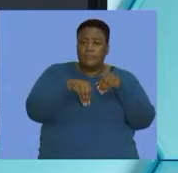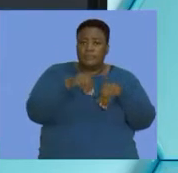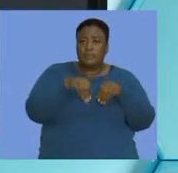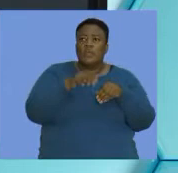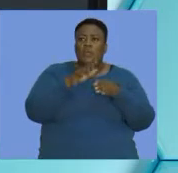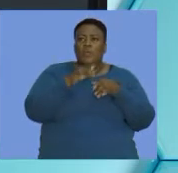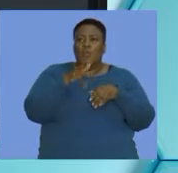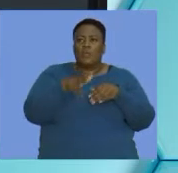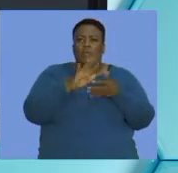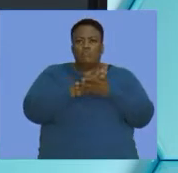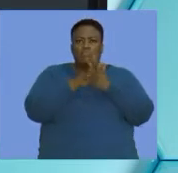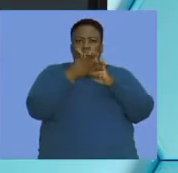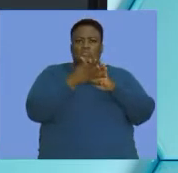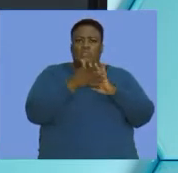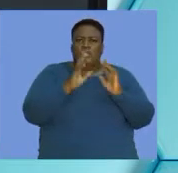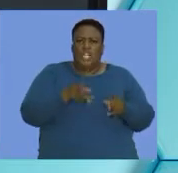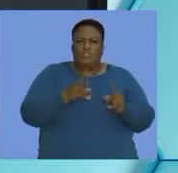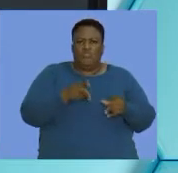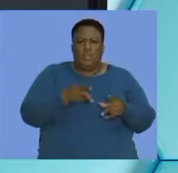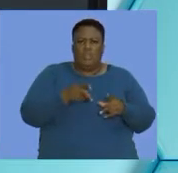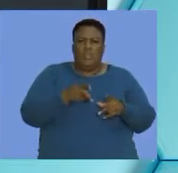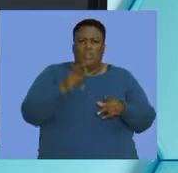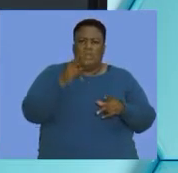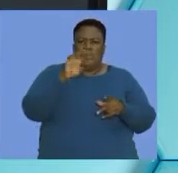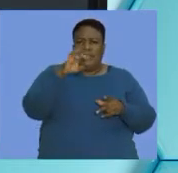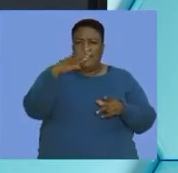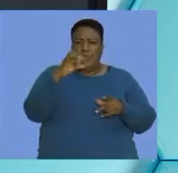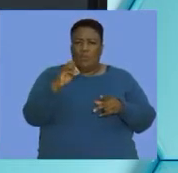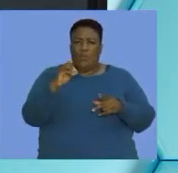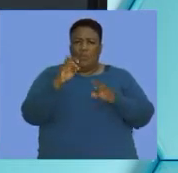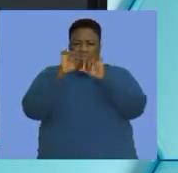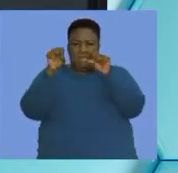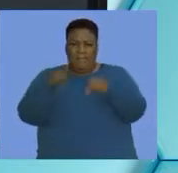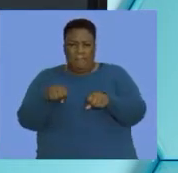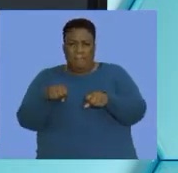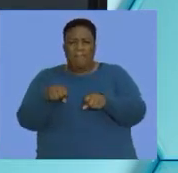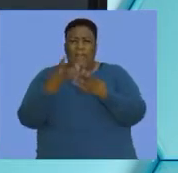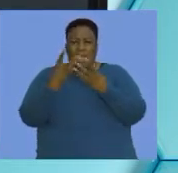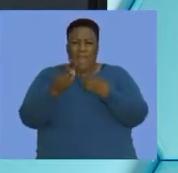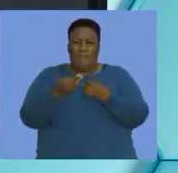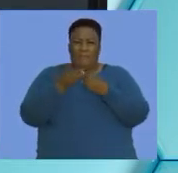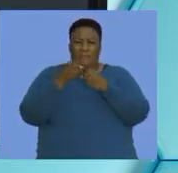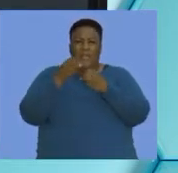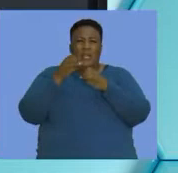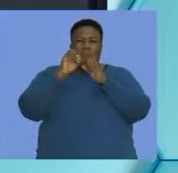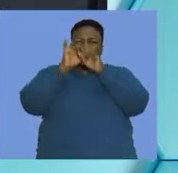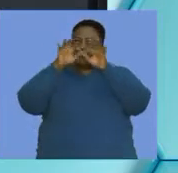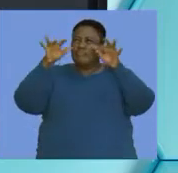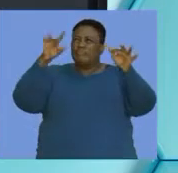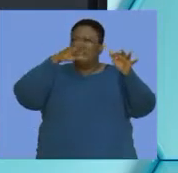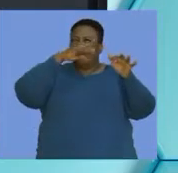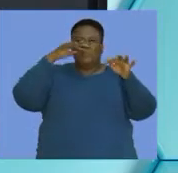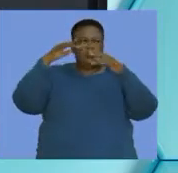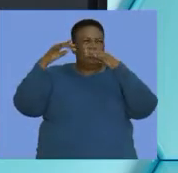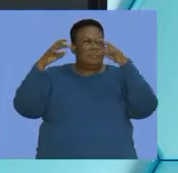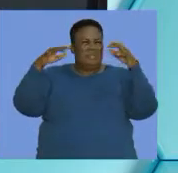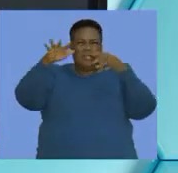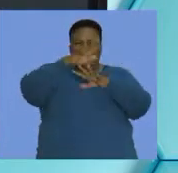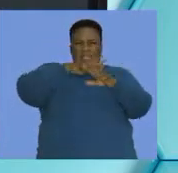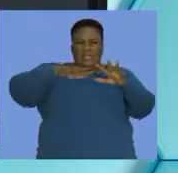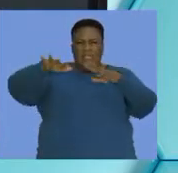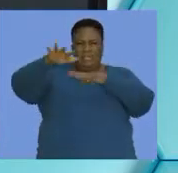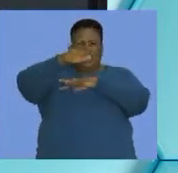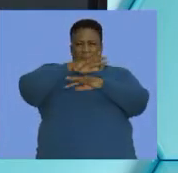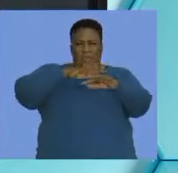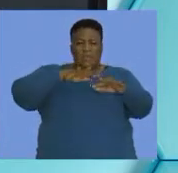is going to disrupt the natural ecosystem. There's lots of pollutants that are given off from mines that affects the diversity of